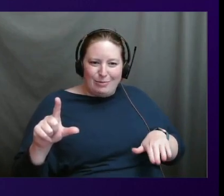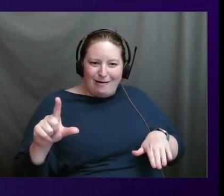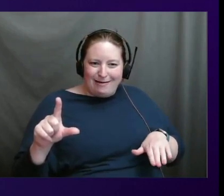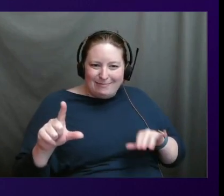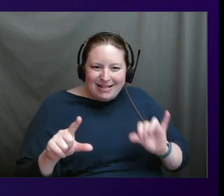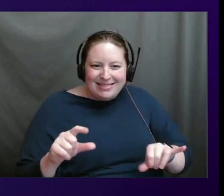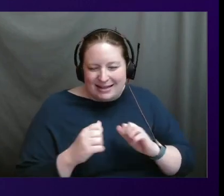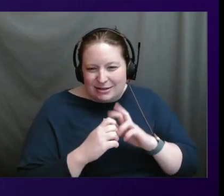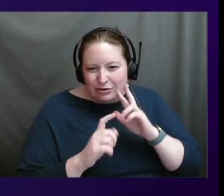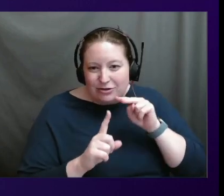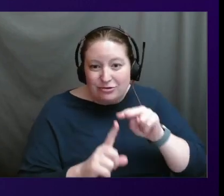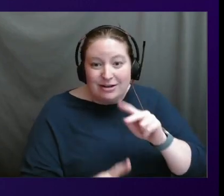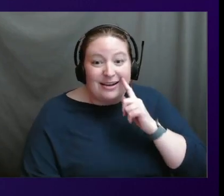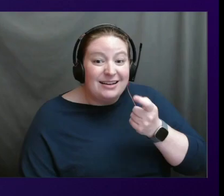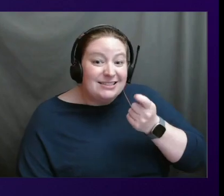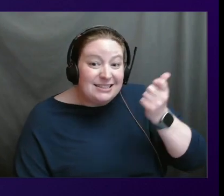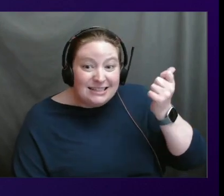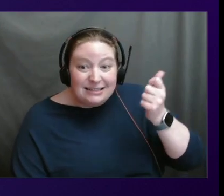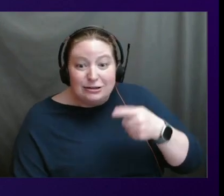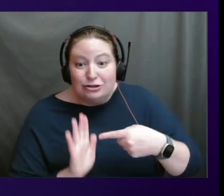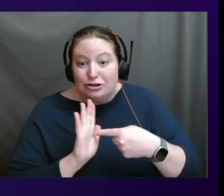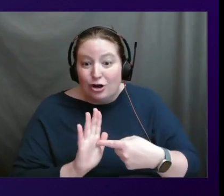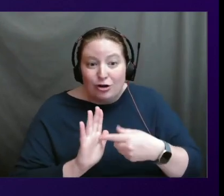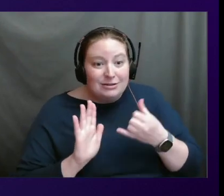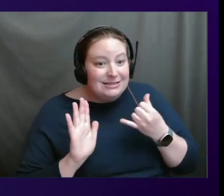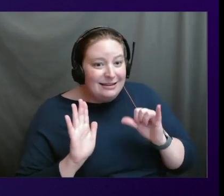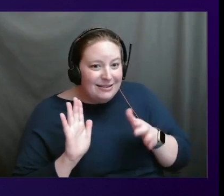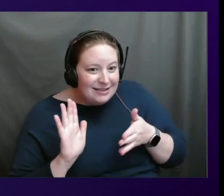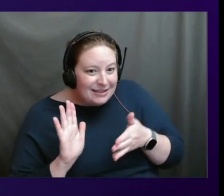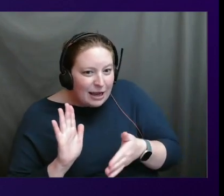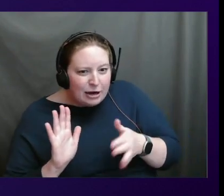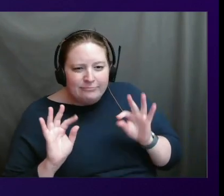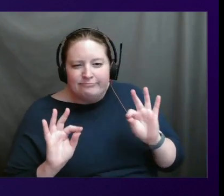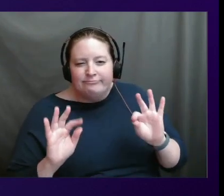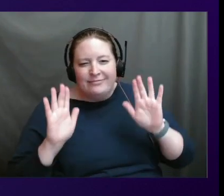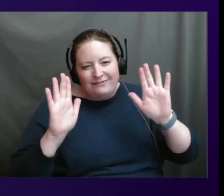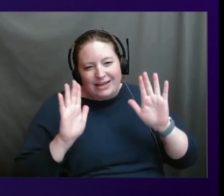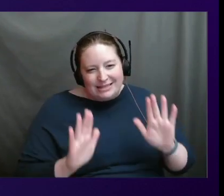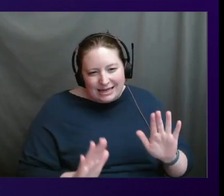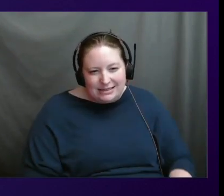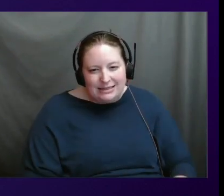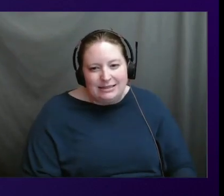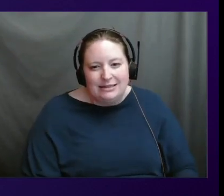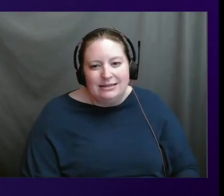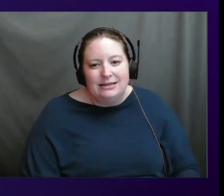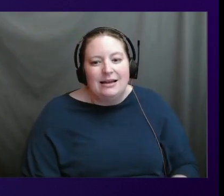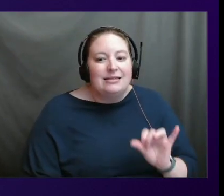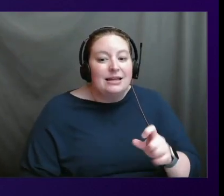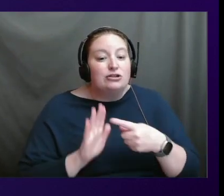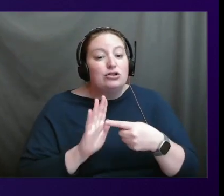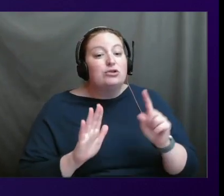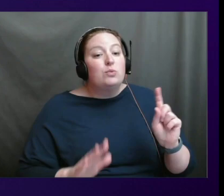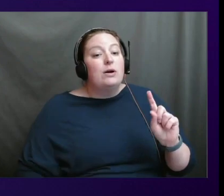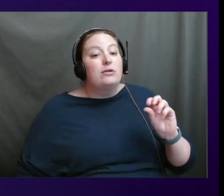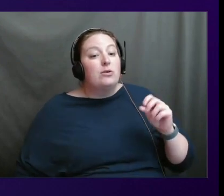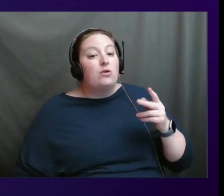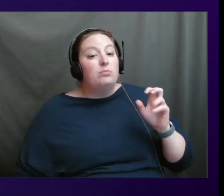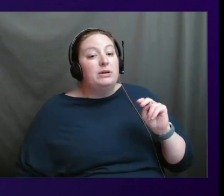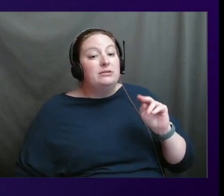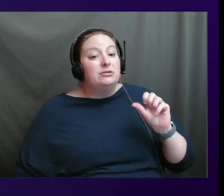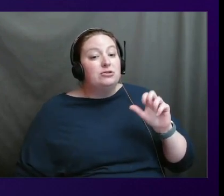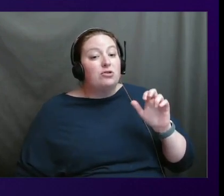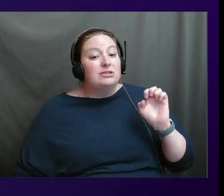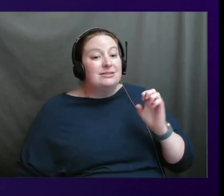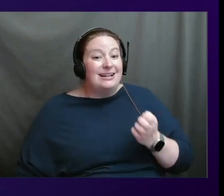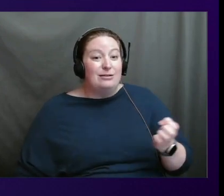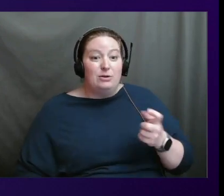I'm just like deleted it, redid it to show that it's still there. Fantastic. And that's giving you attribution of where that open source code element was found.